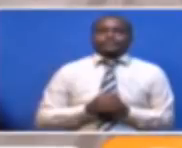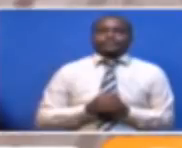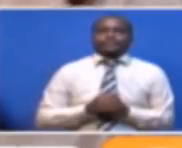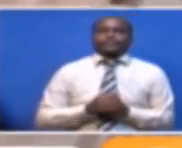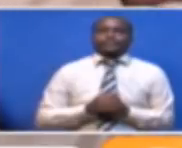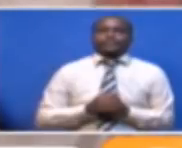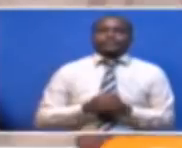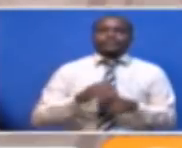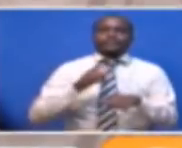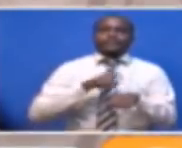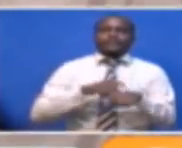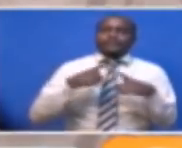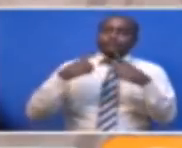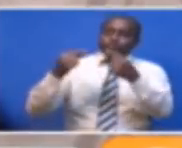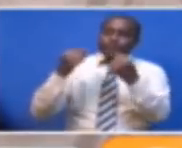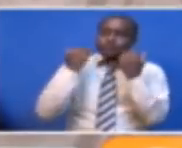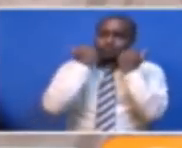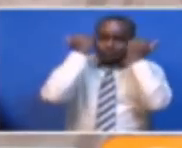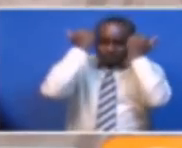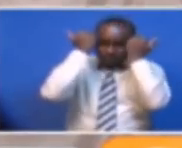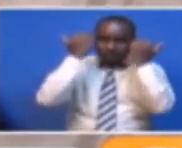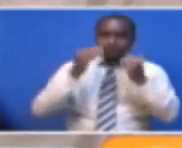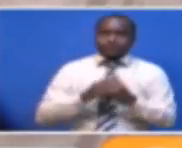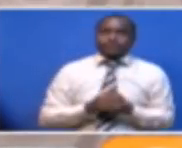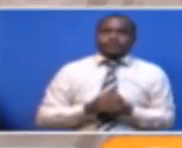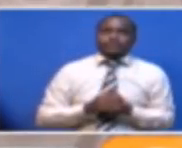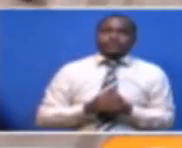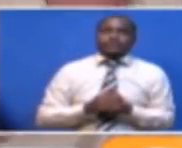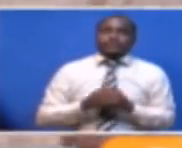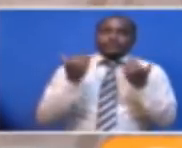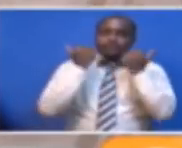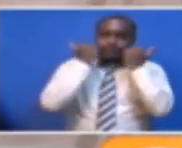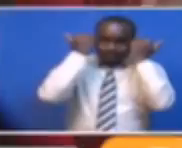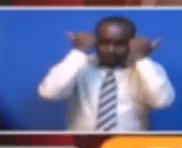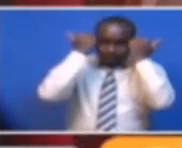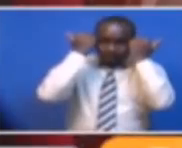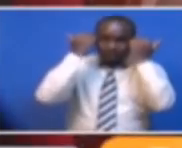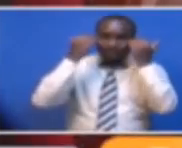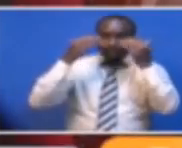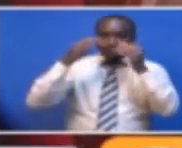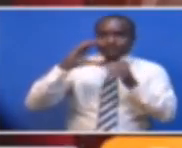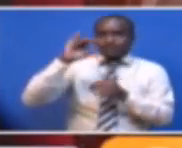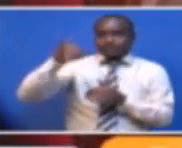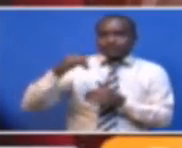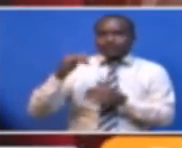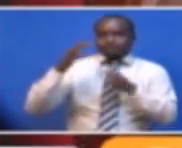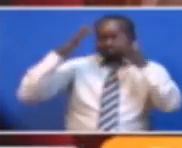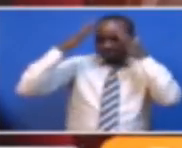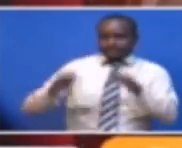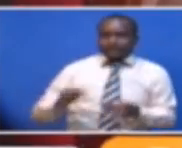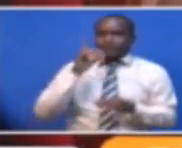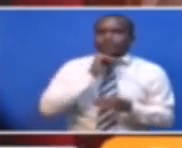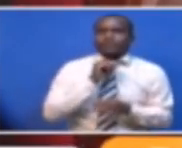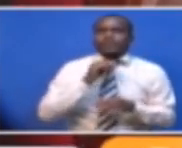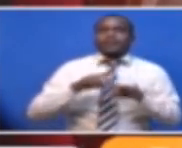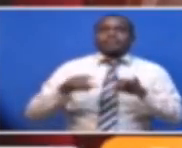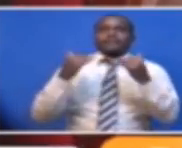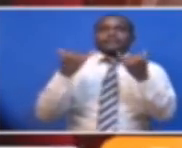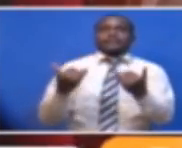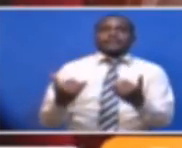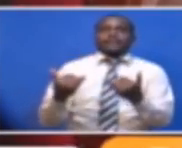Peleka mbele Maraga. Maraga akatuamua. Lakini sasa